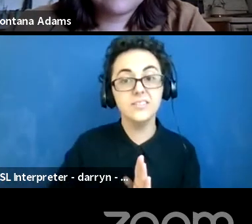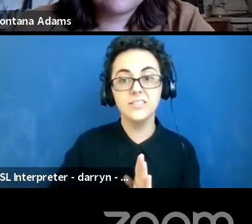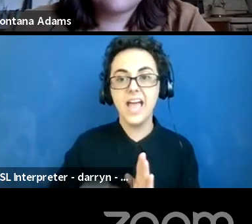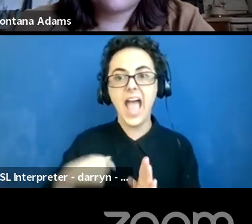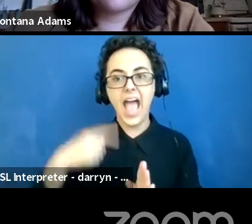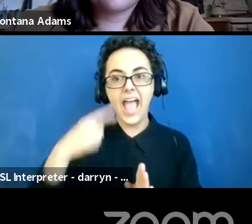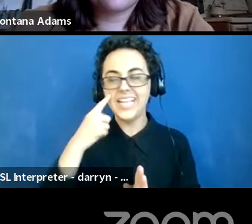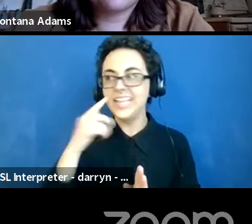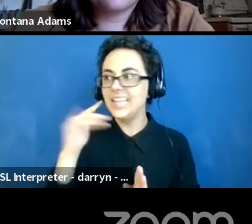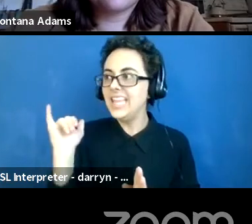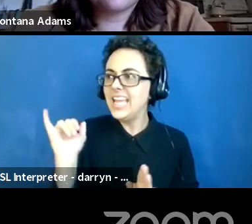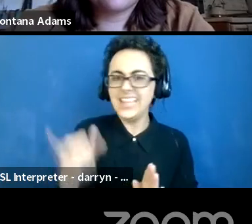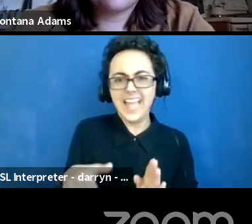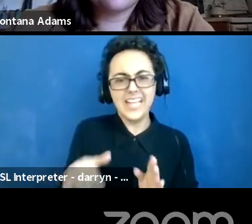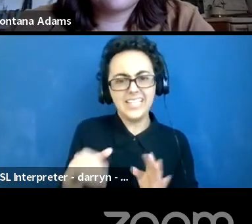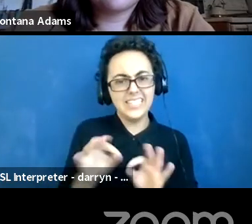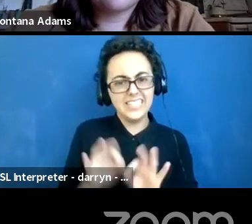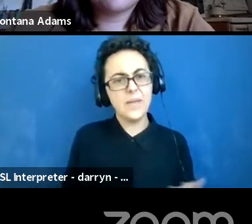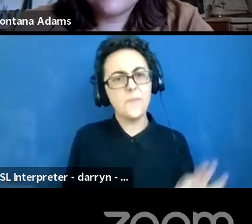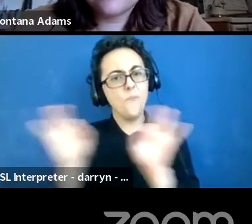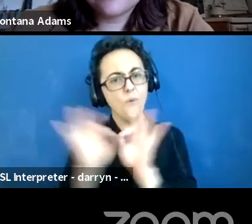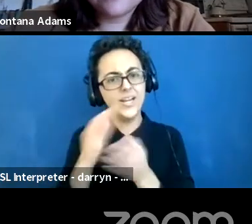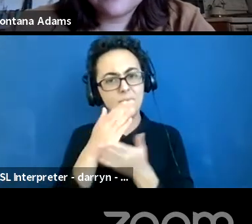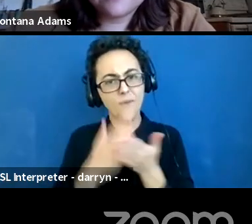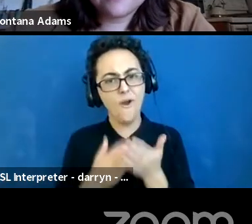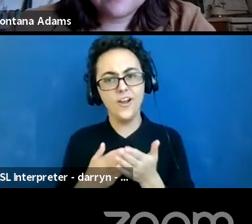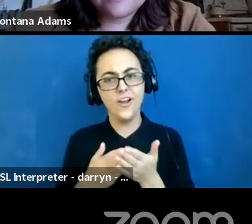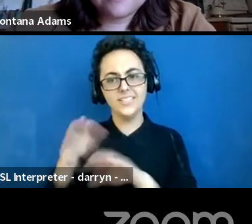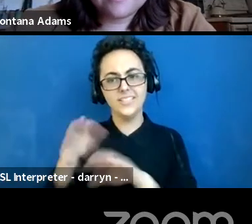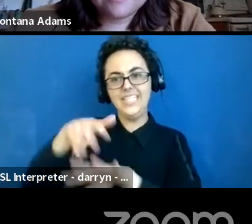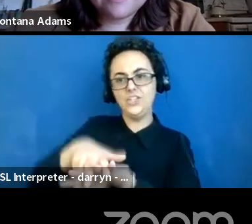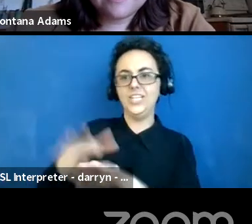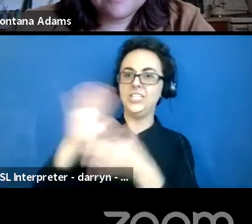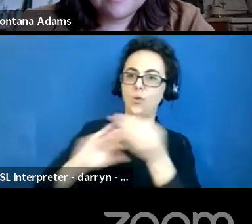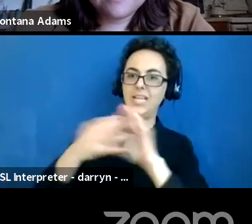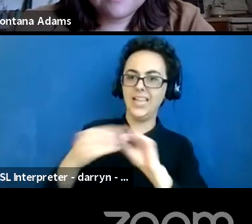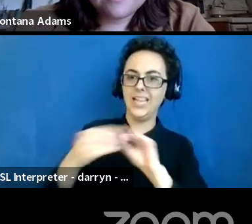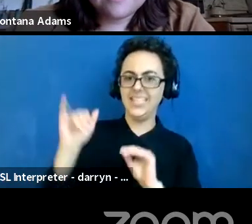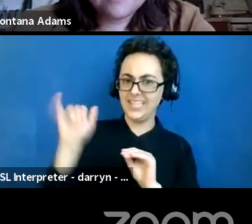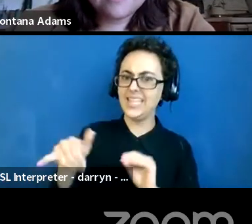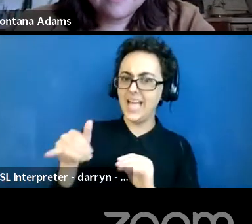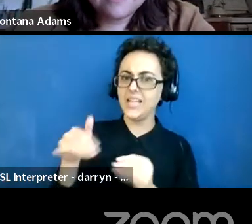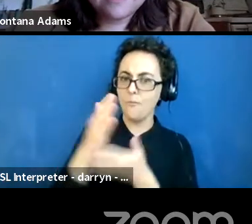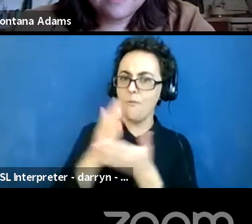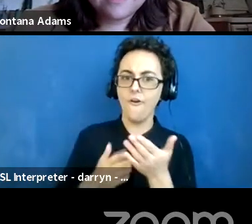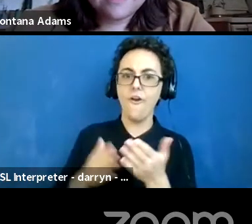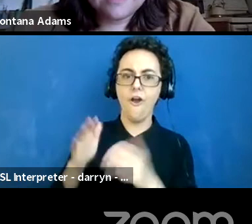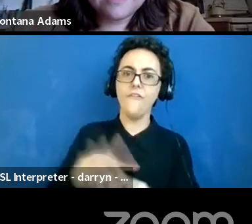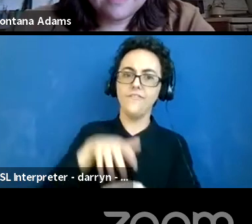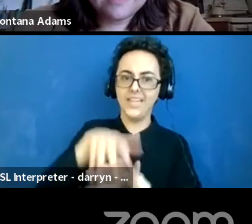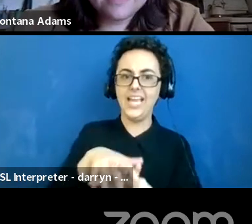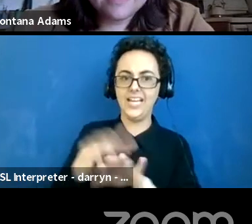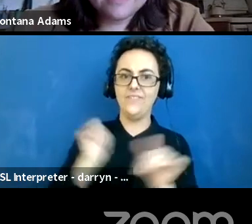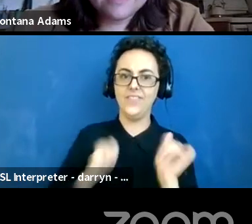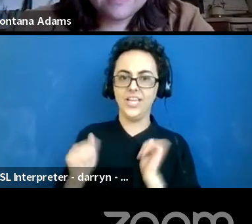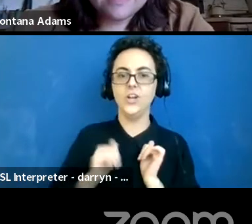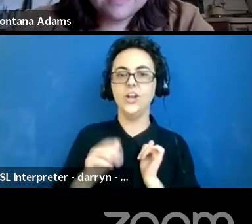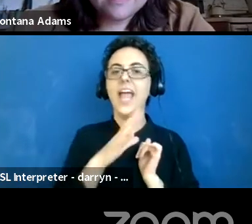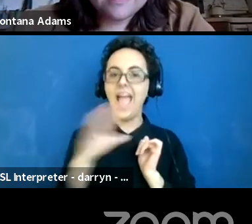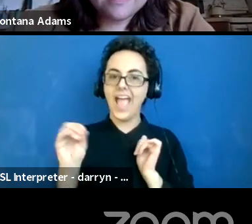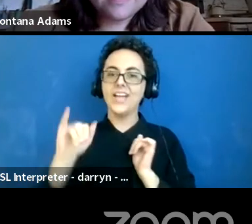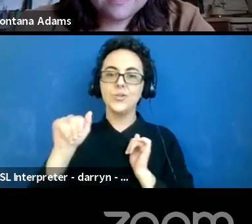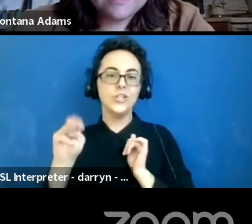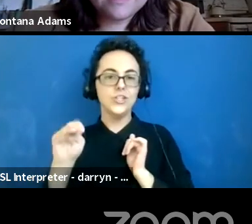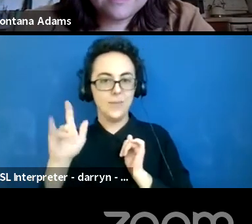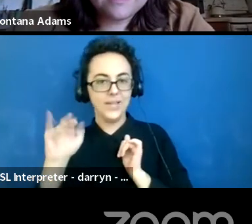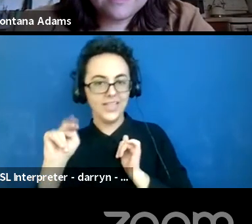Native theater. And then what Jamie said earlier about Native theater that's by Native people, produced by